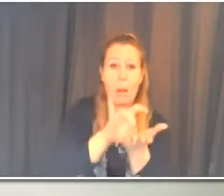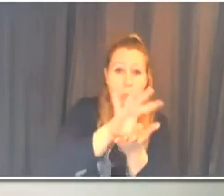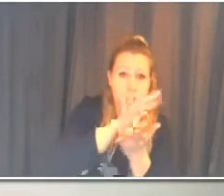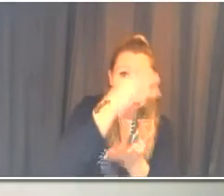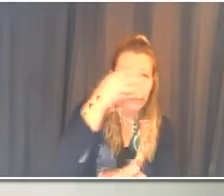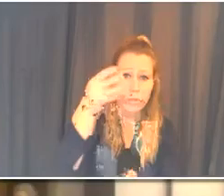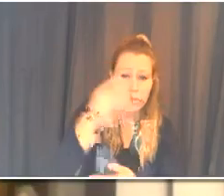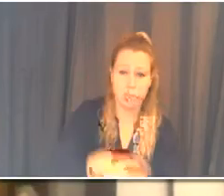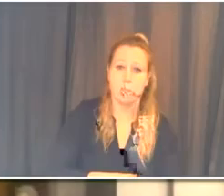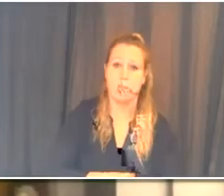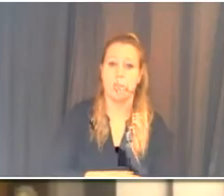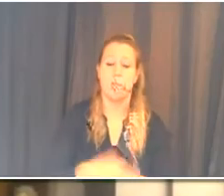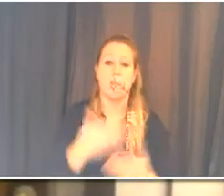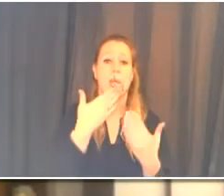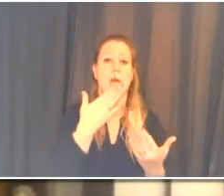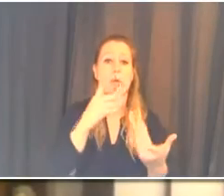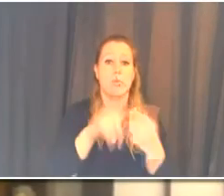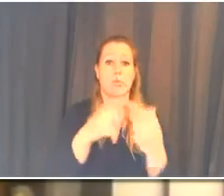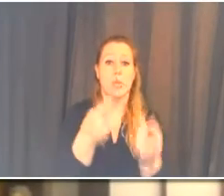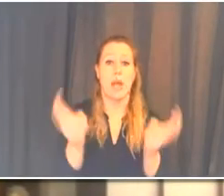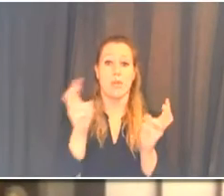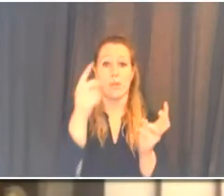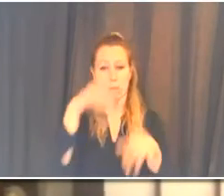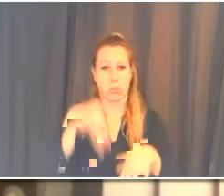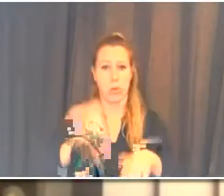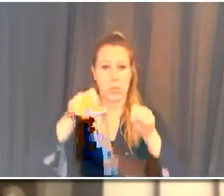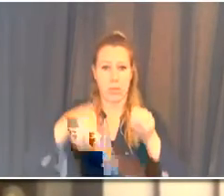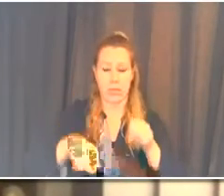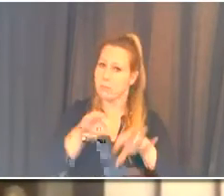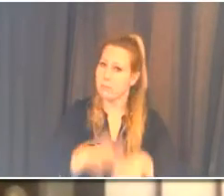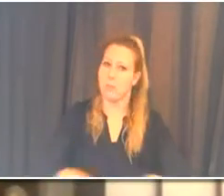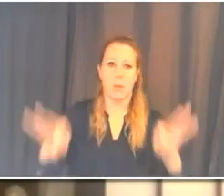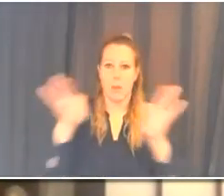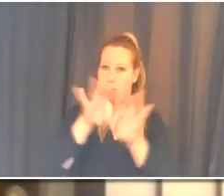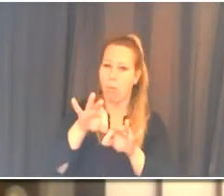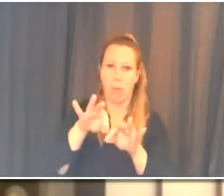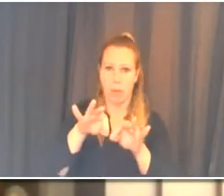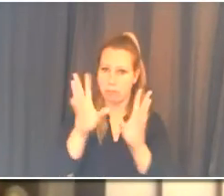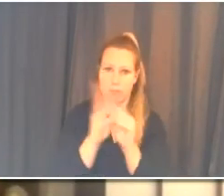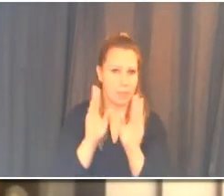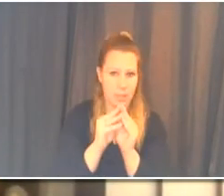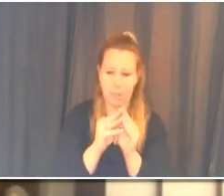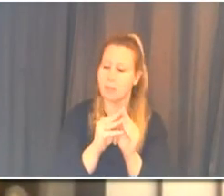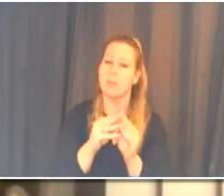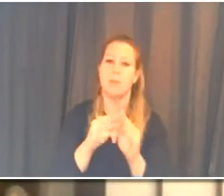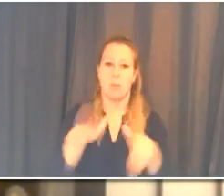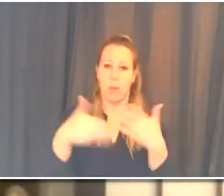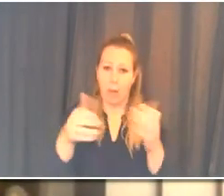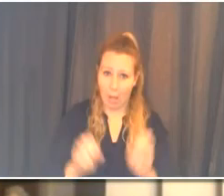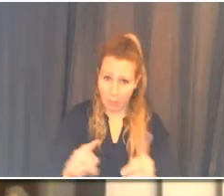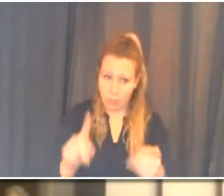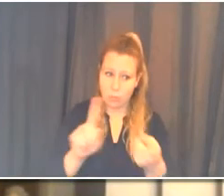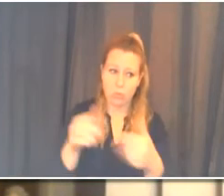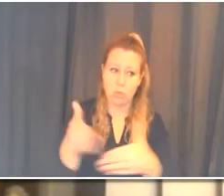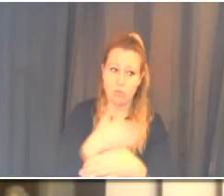communities we do not have any council member questions thank you for your testimony we will move to the next